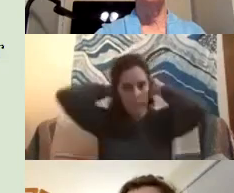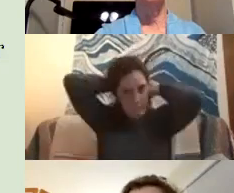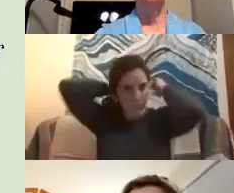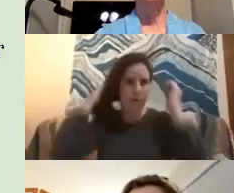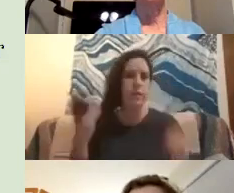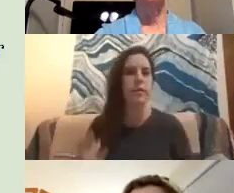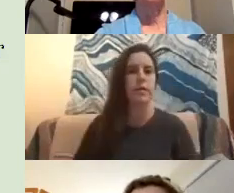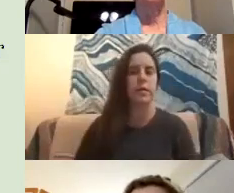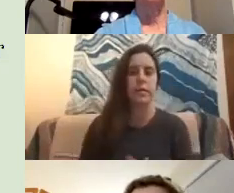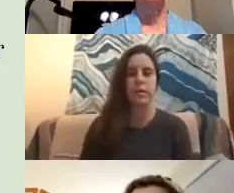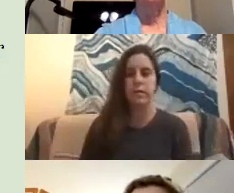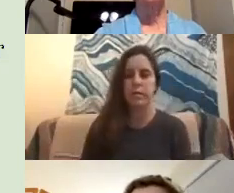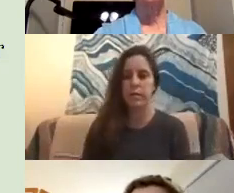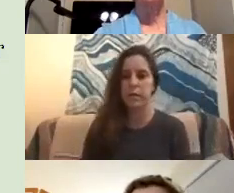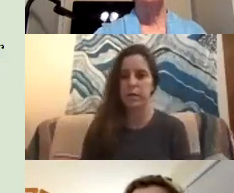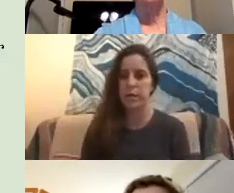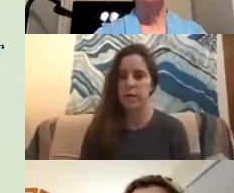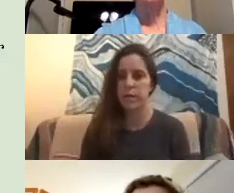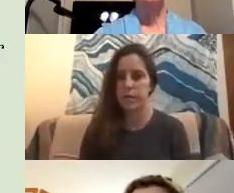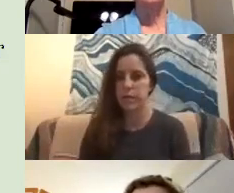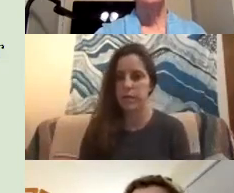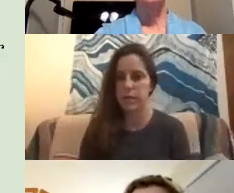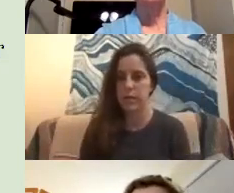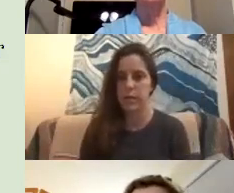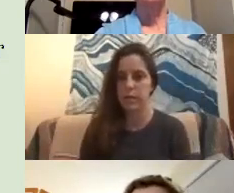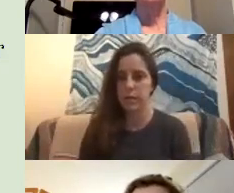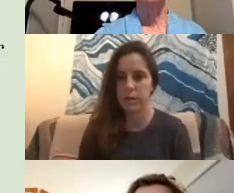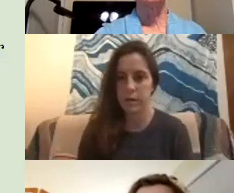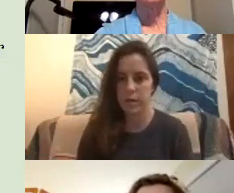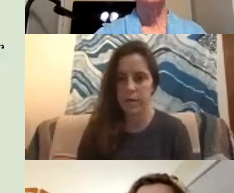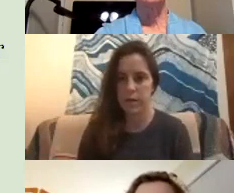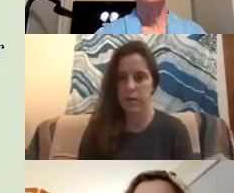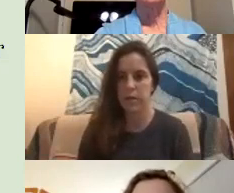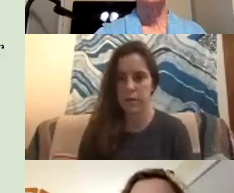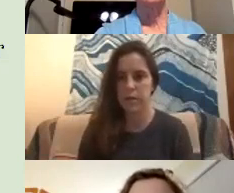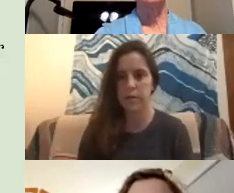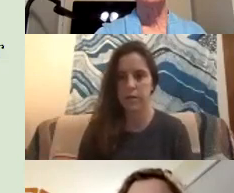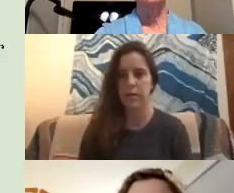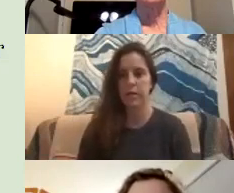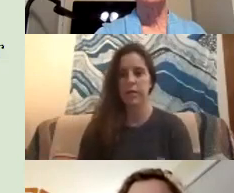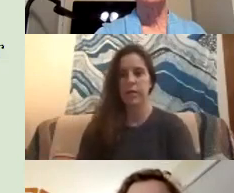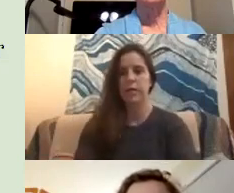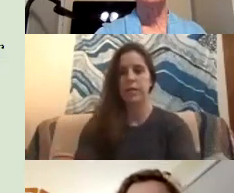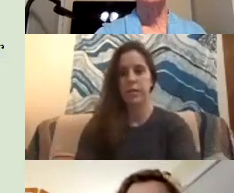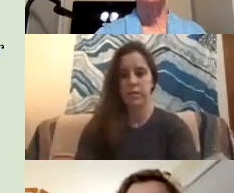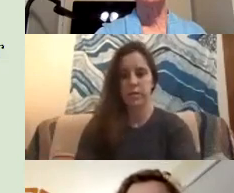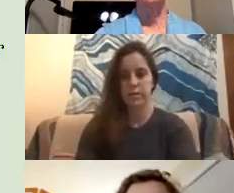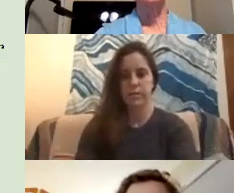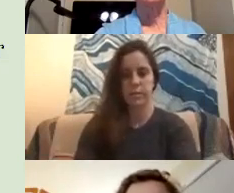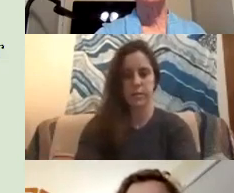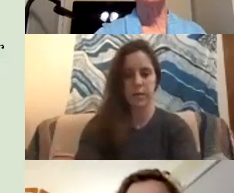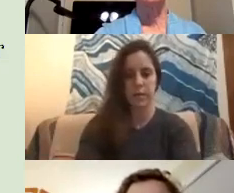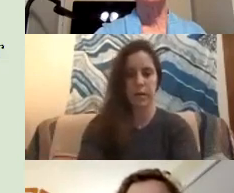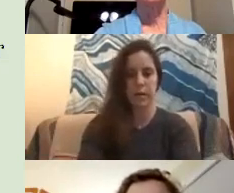Jamie Beth Ferraro. Christy Cheek, is Christy here yet? I know she was going to be here. She's with our